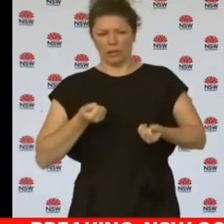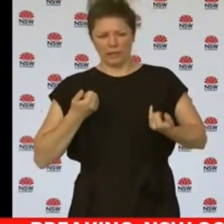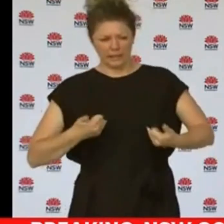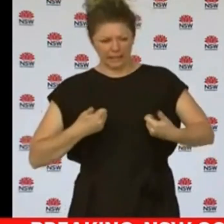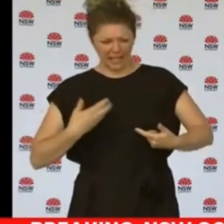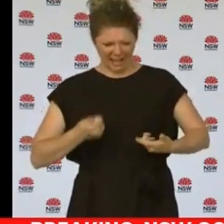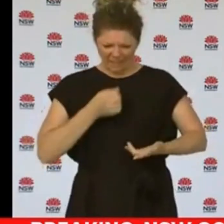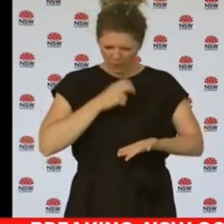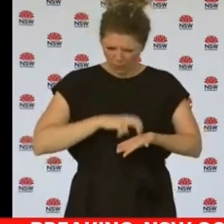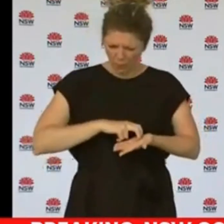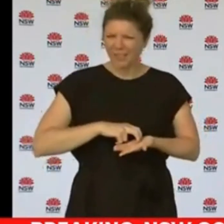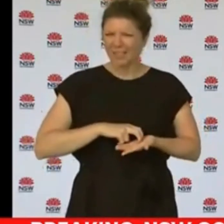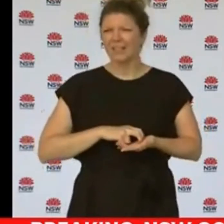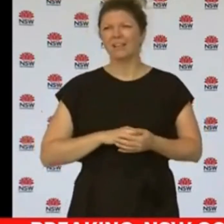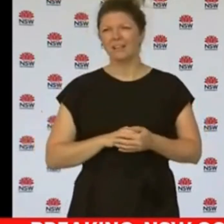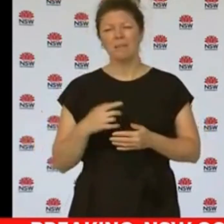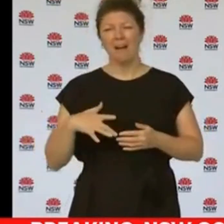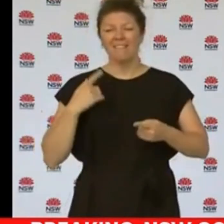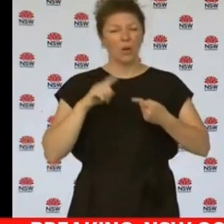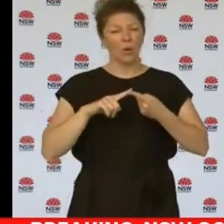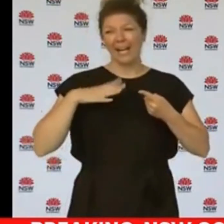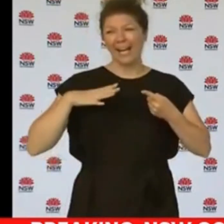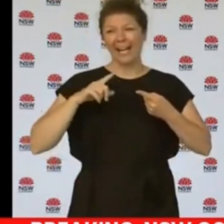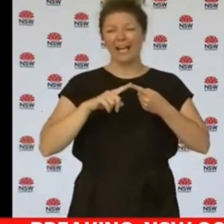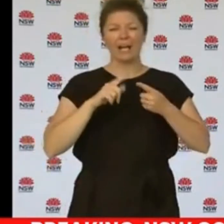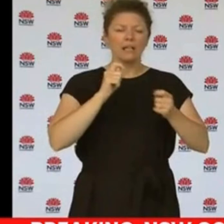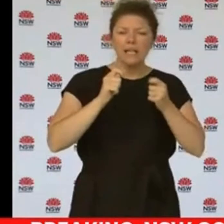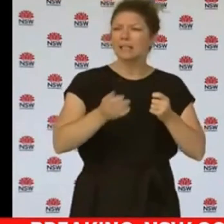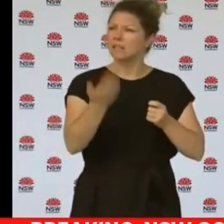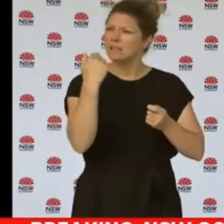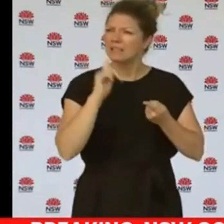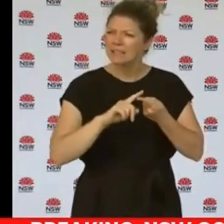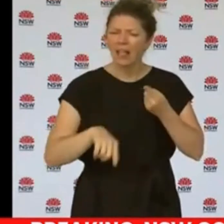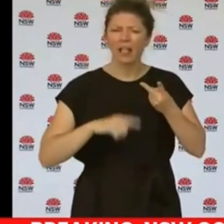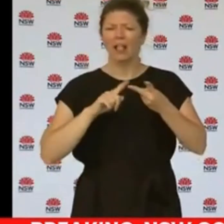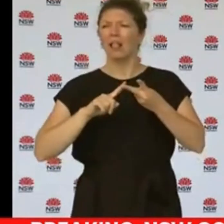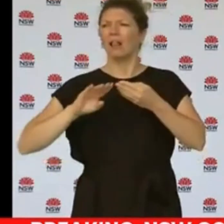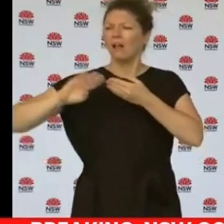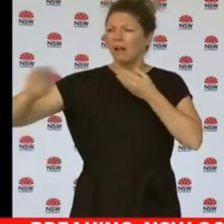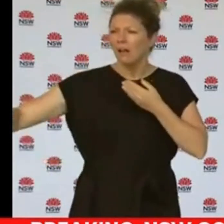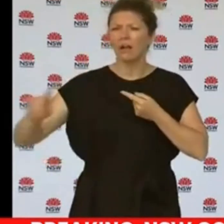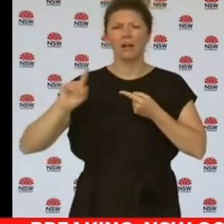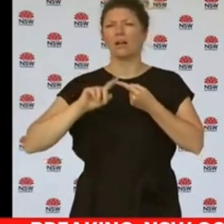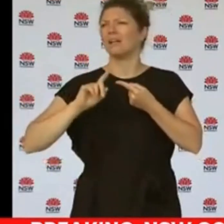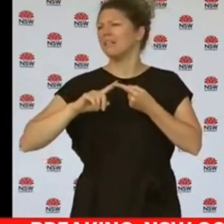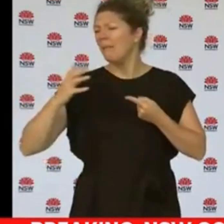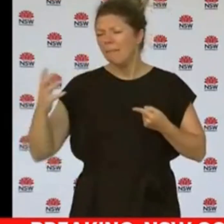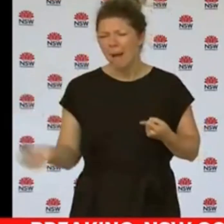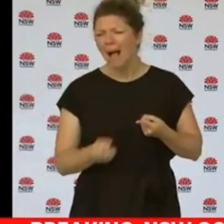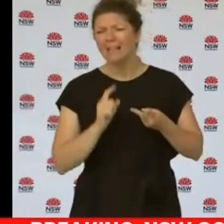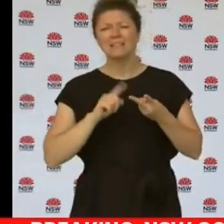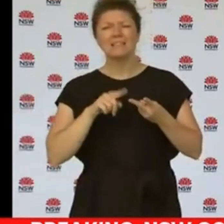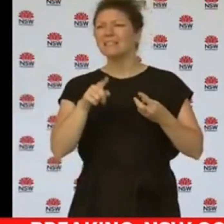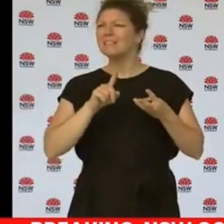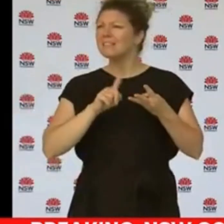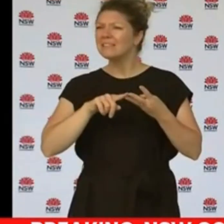that. But there's no doubt it's the fourth line of defence. We can't assume, you can't let down your guard on the other lines of defence. You still need to